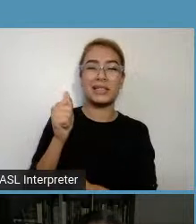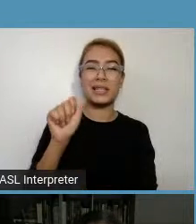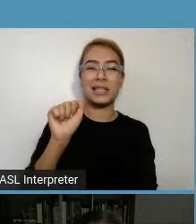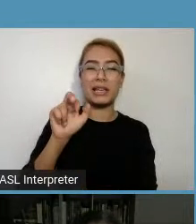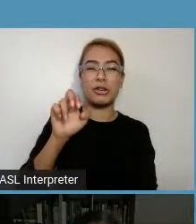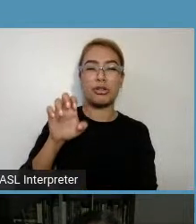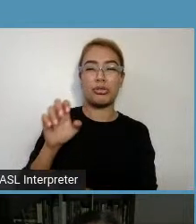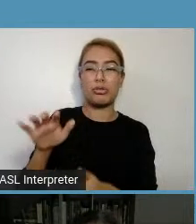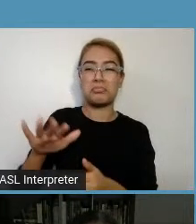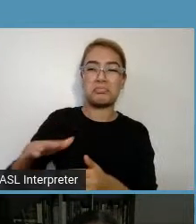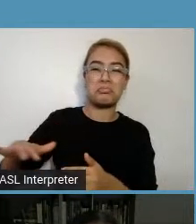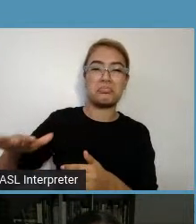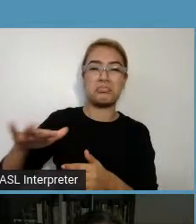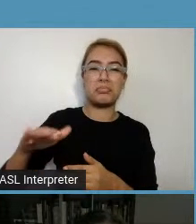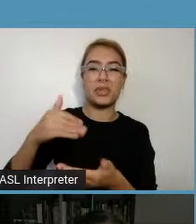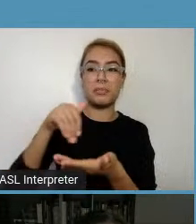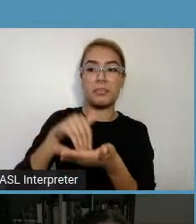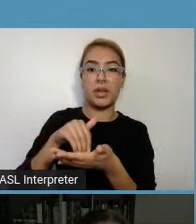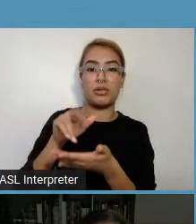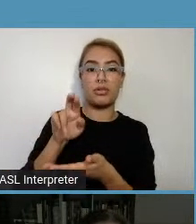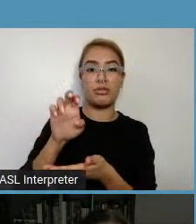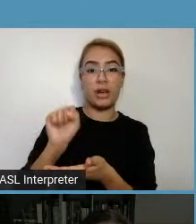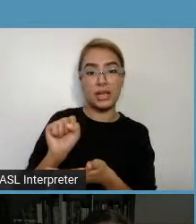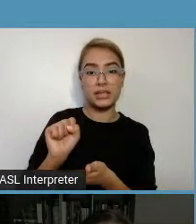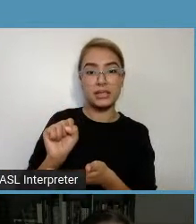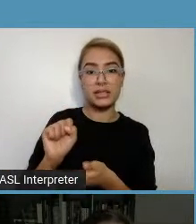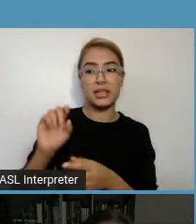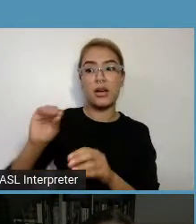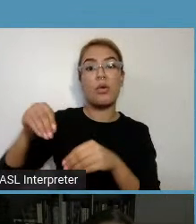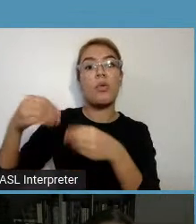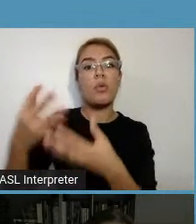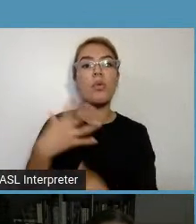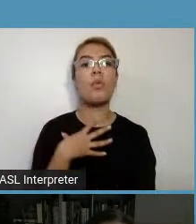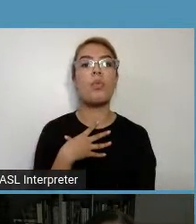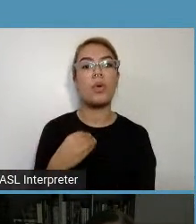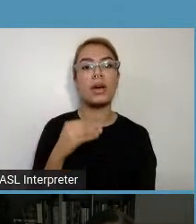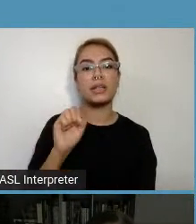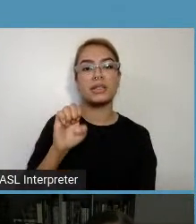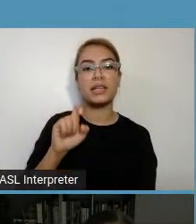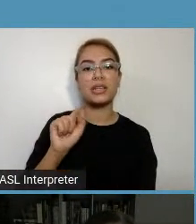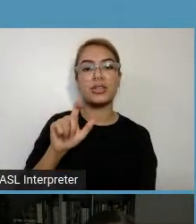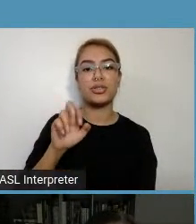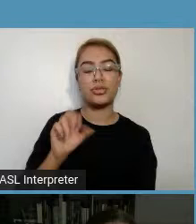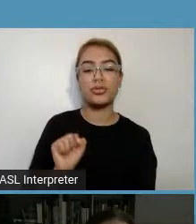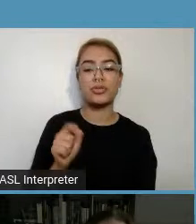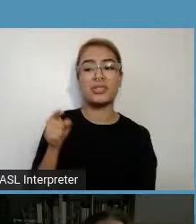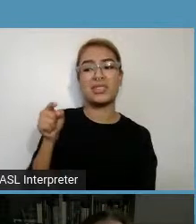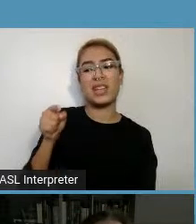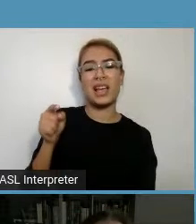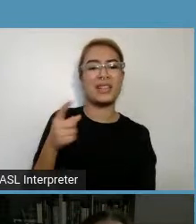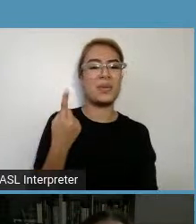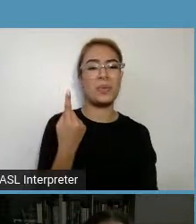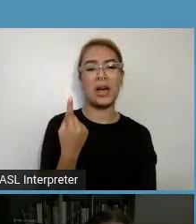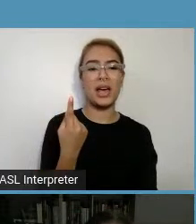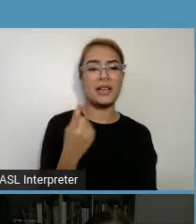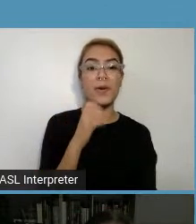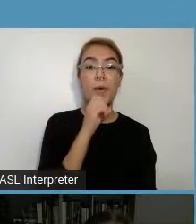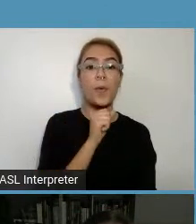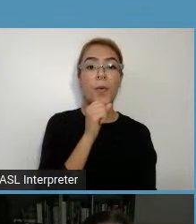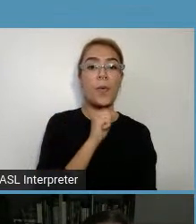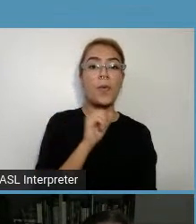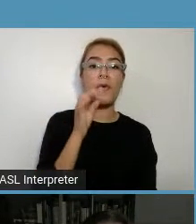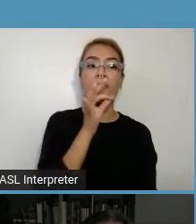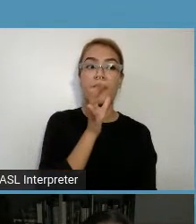middle of the reservation that were given to white settlers to homestead. And this is one of the old